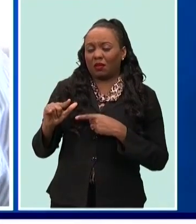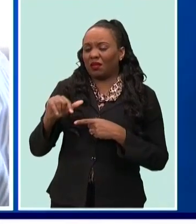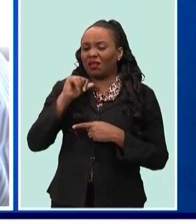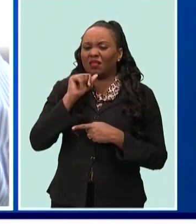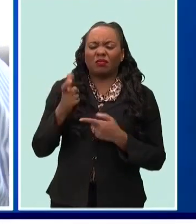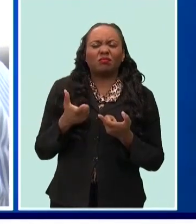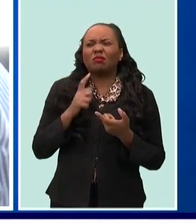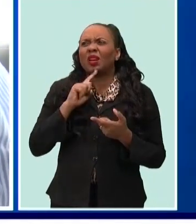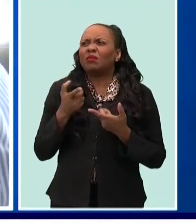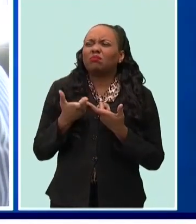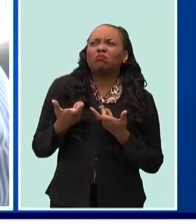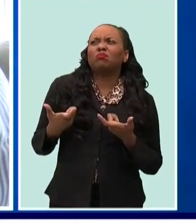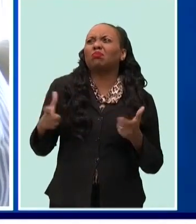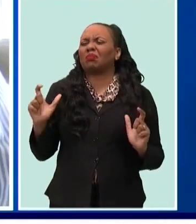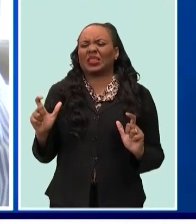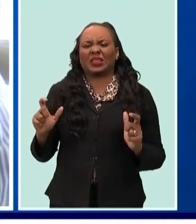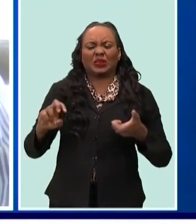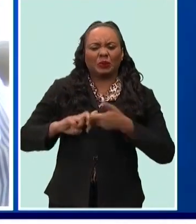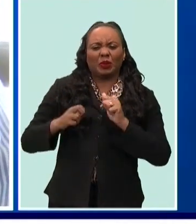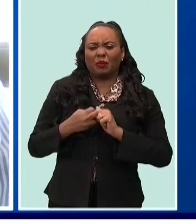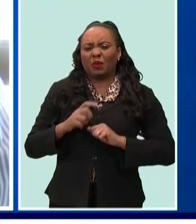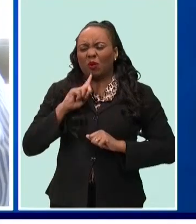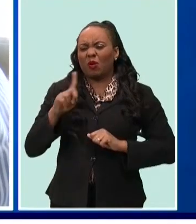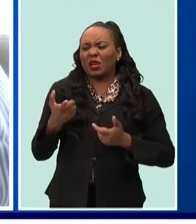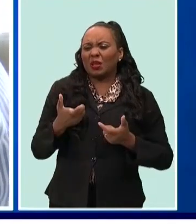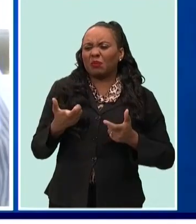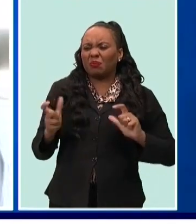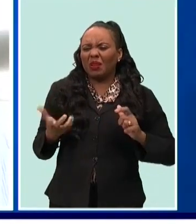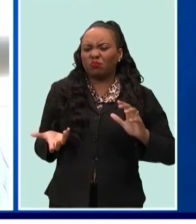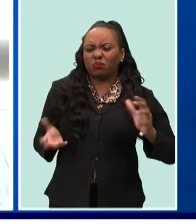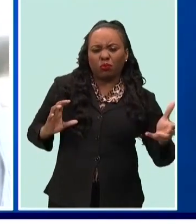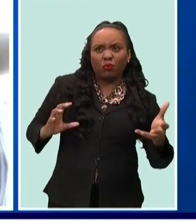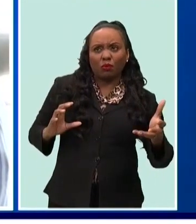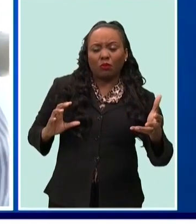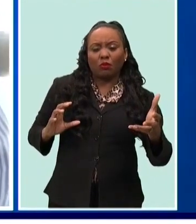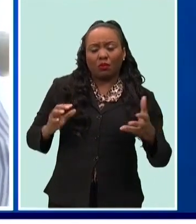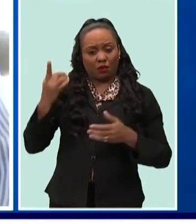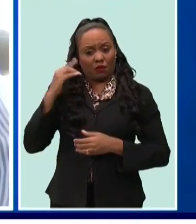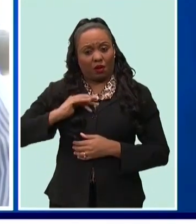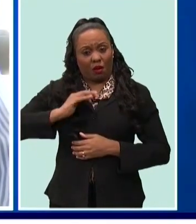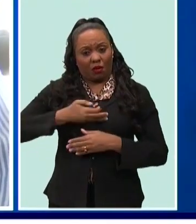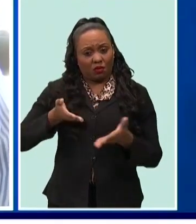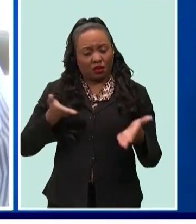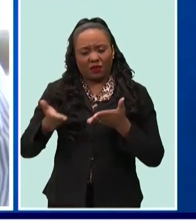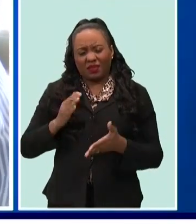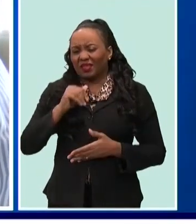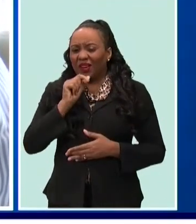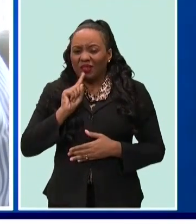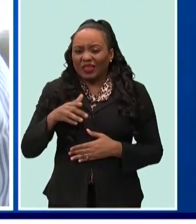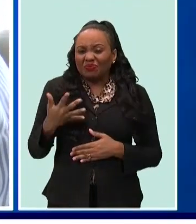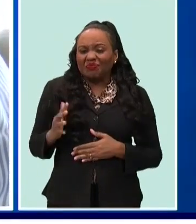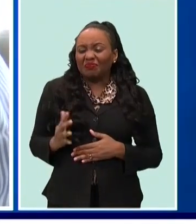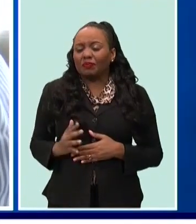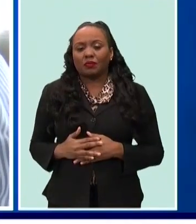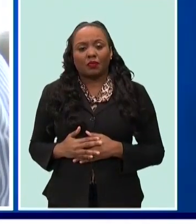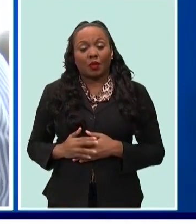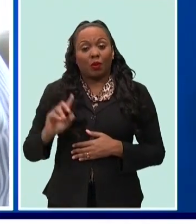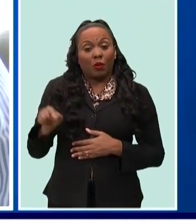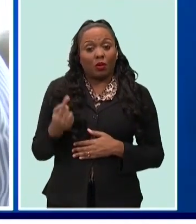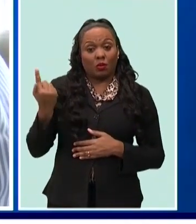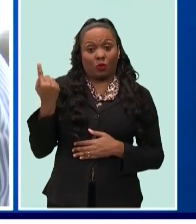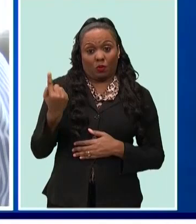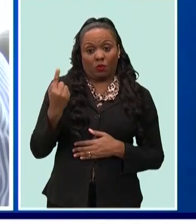major displacements or disruption to the airport service. As I said, we do have the one plane on the